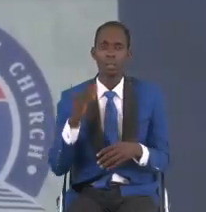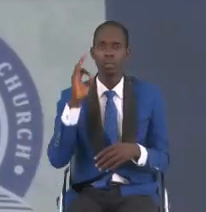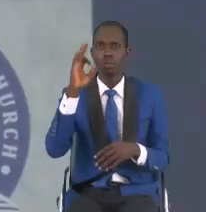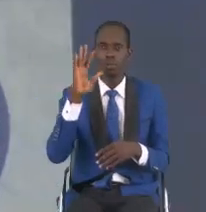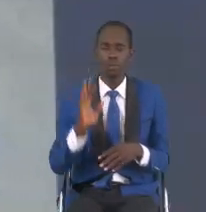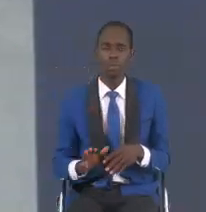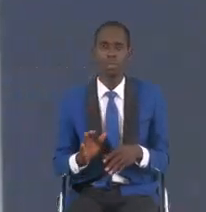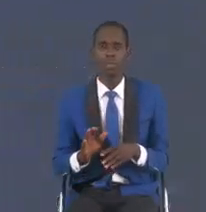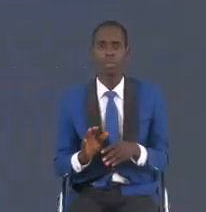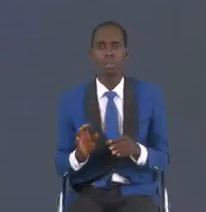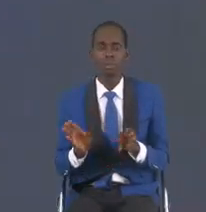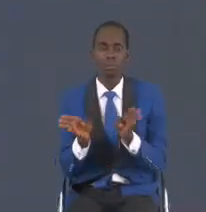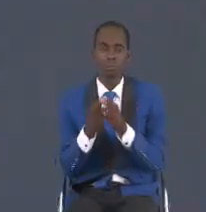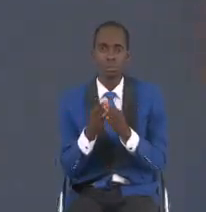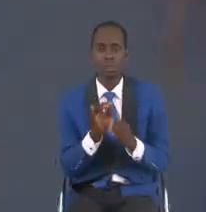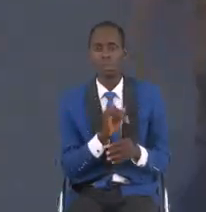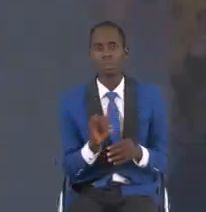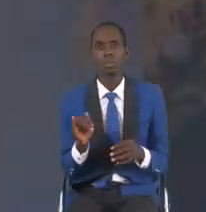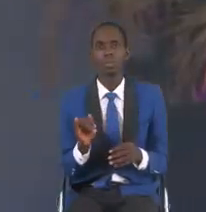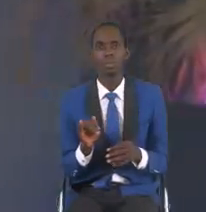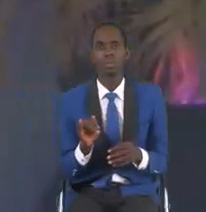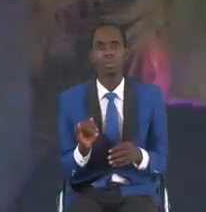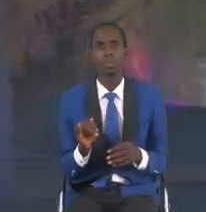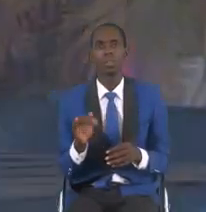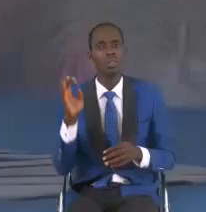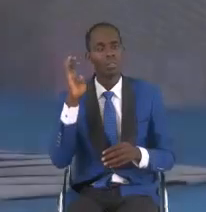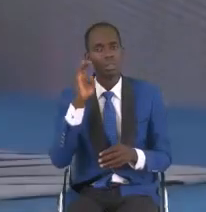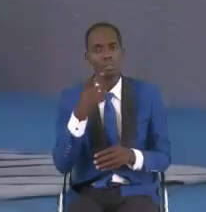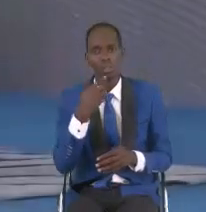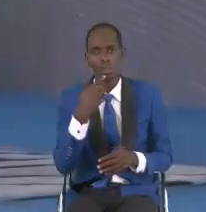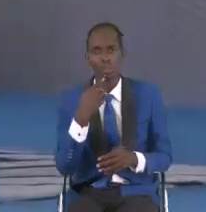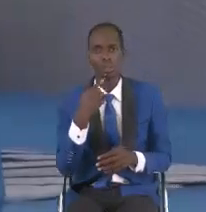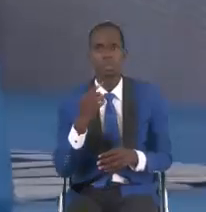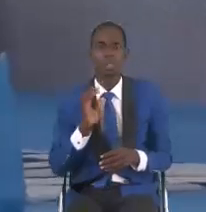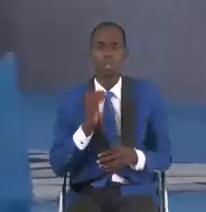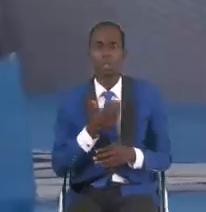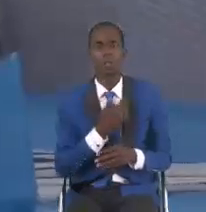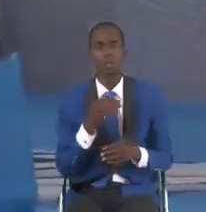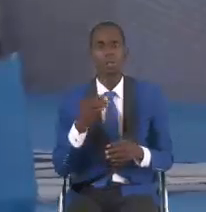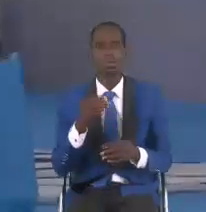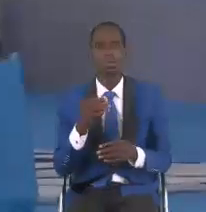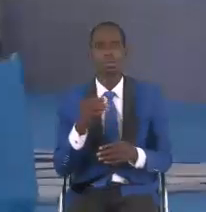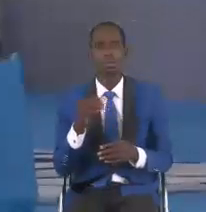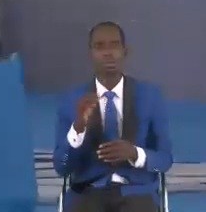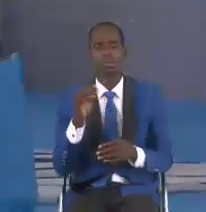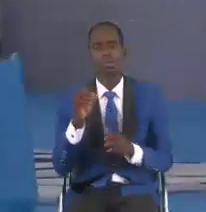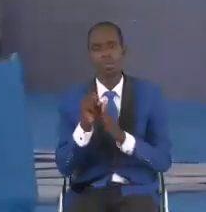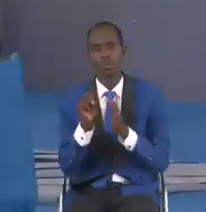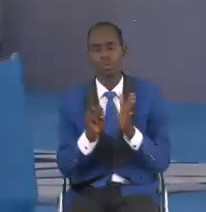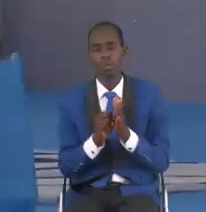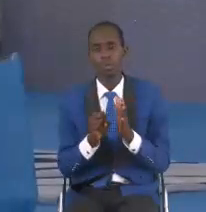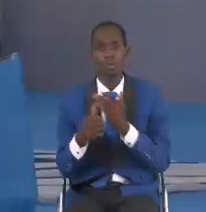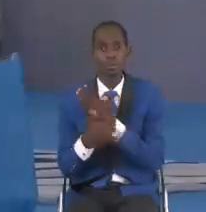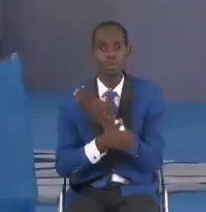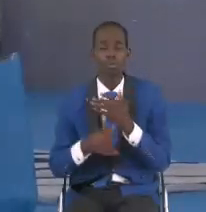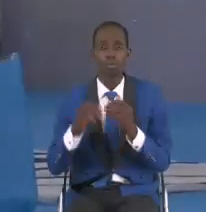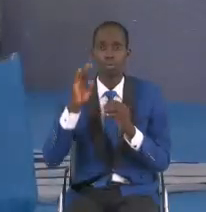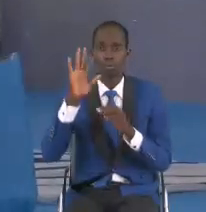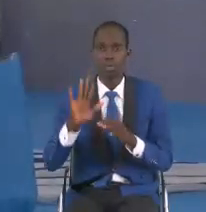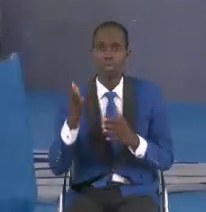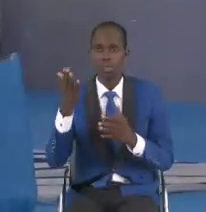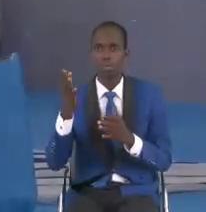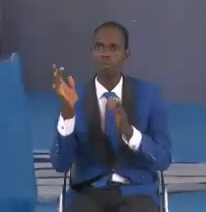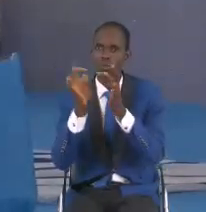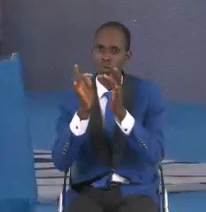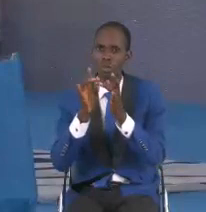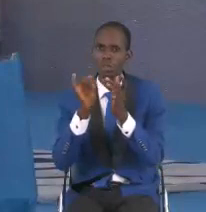that ministers conference, I told our overseer there, contact that man. And we can even